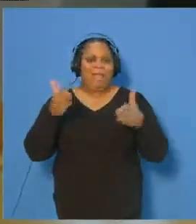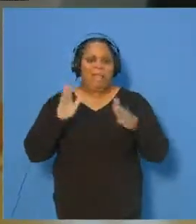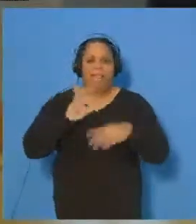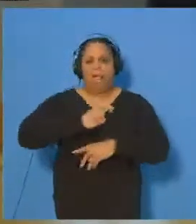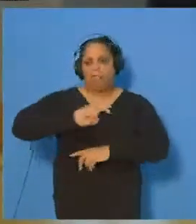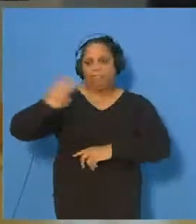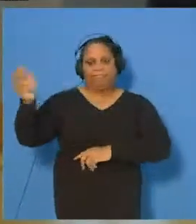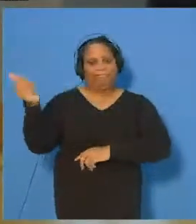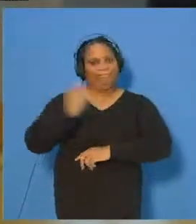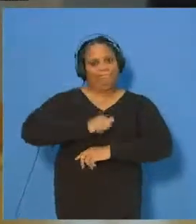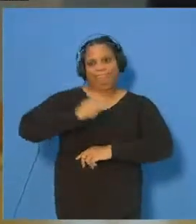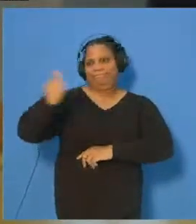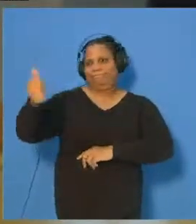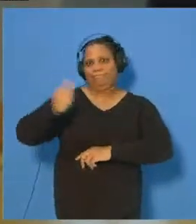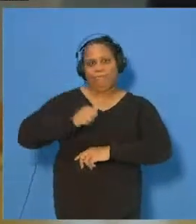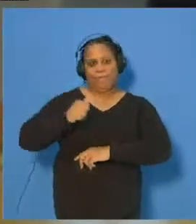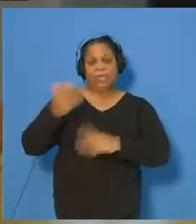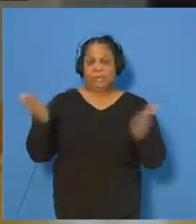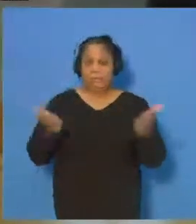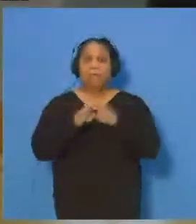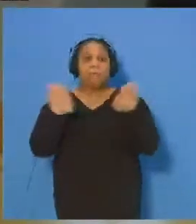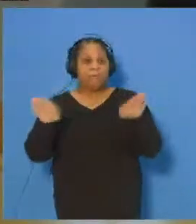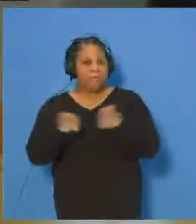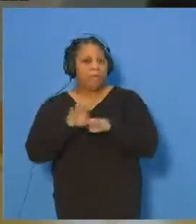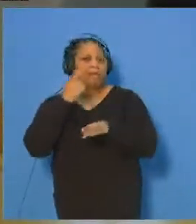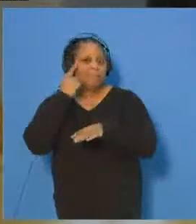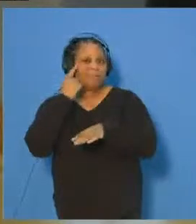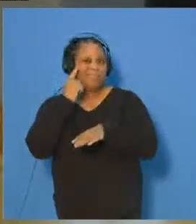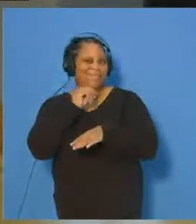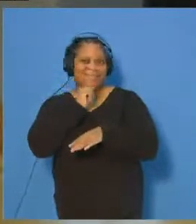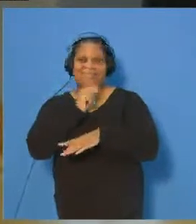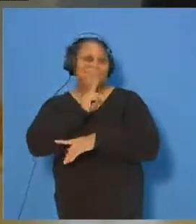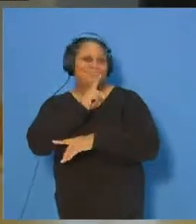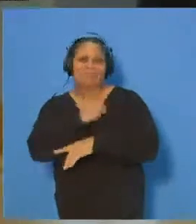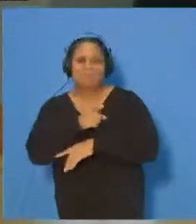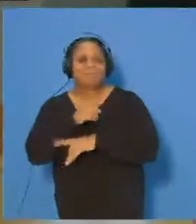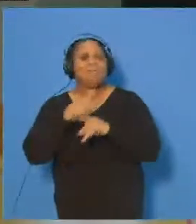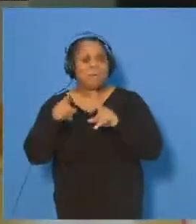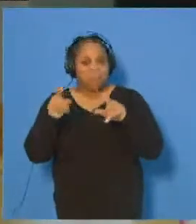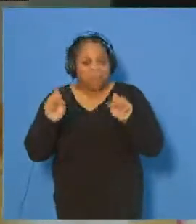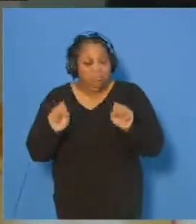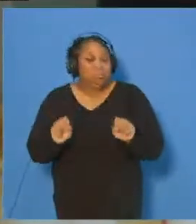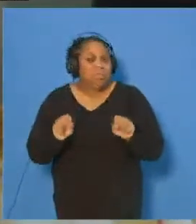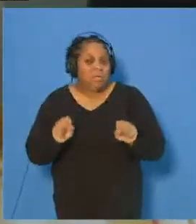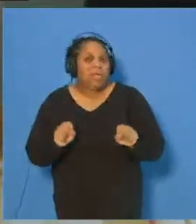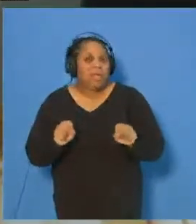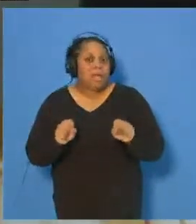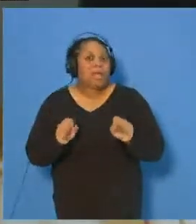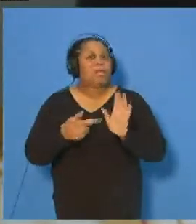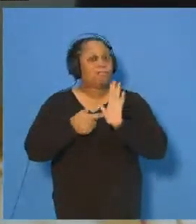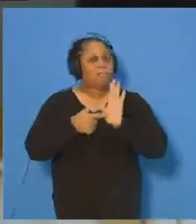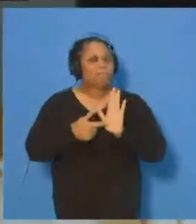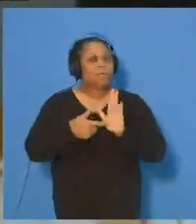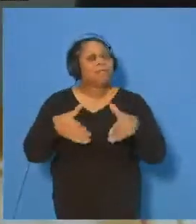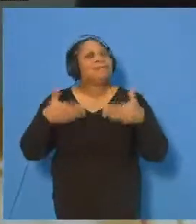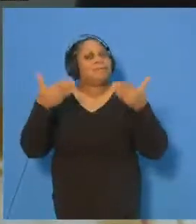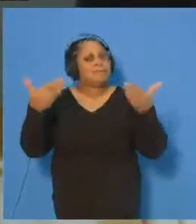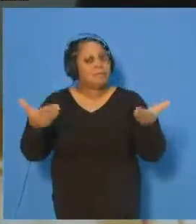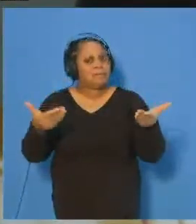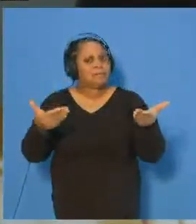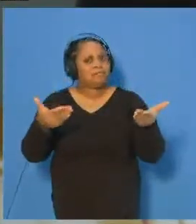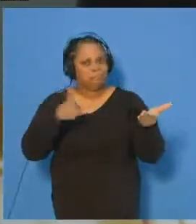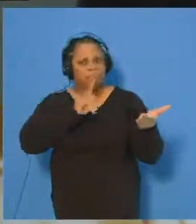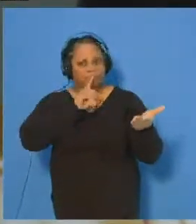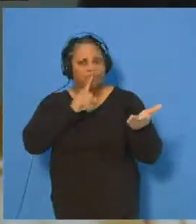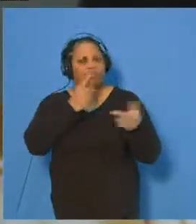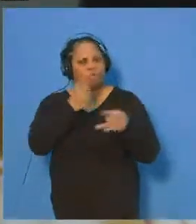transport or commerce coming into our shores. I think that's unrealistic. But what we can do, as the modeling suggests, is to ensure that we